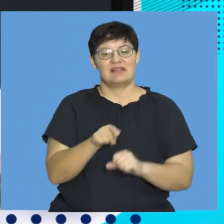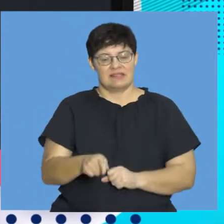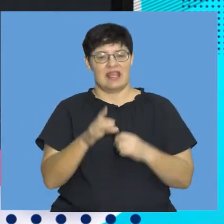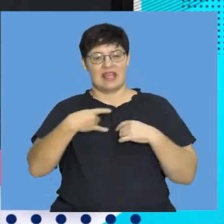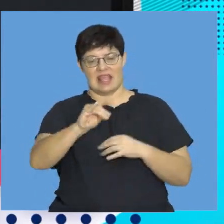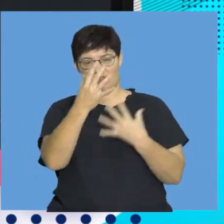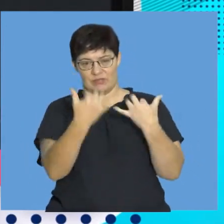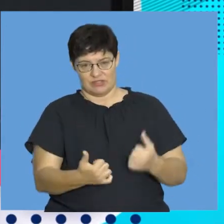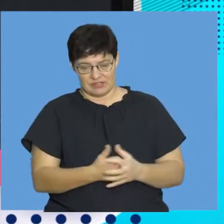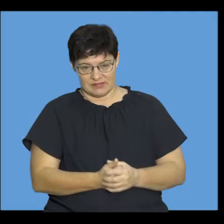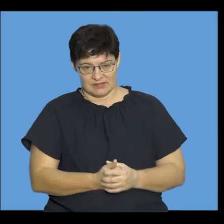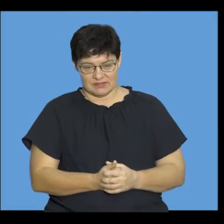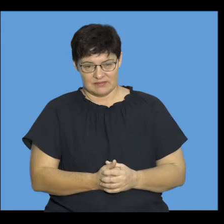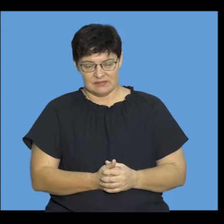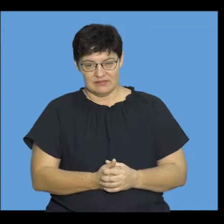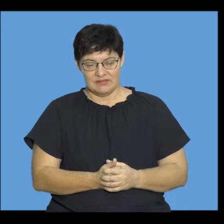budget.